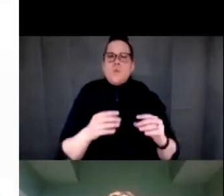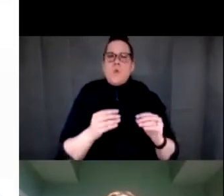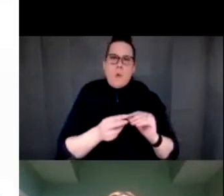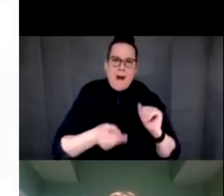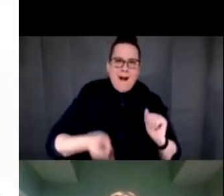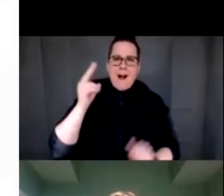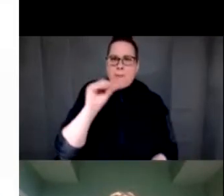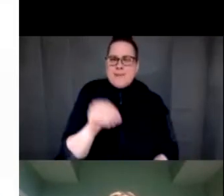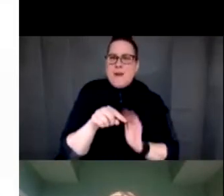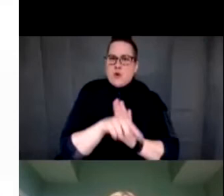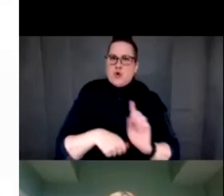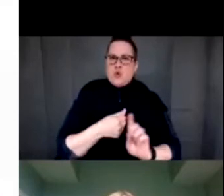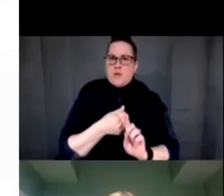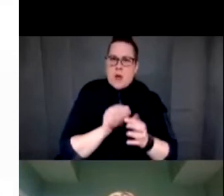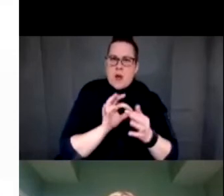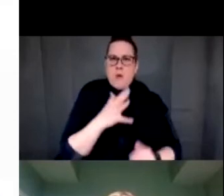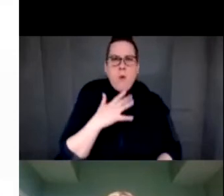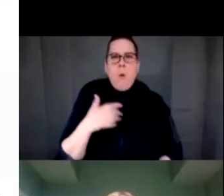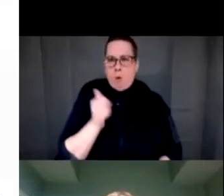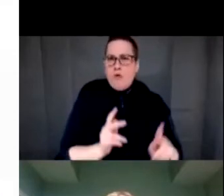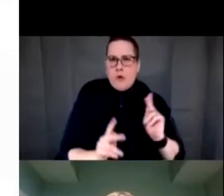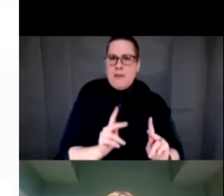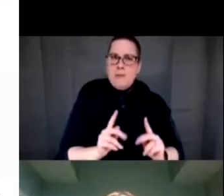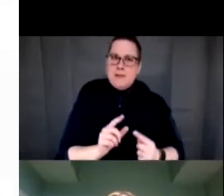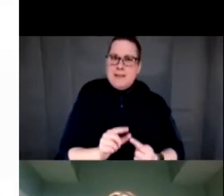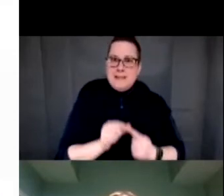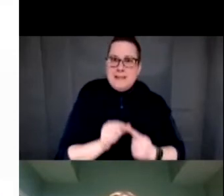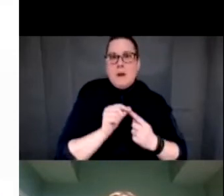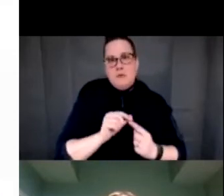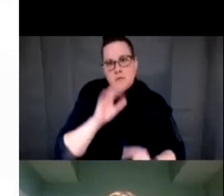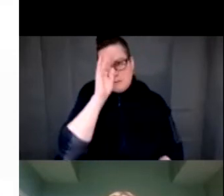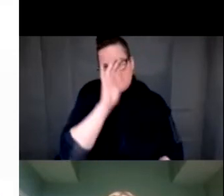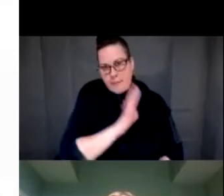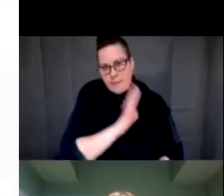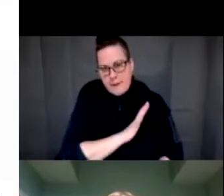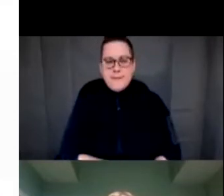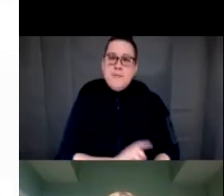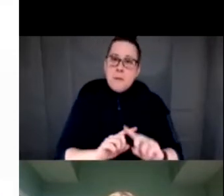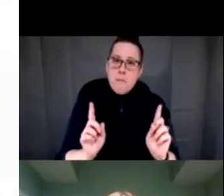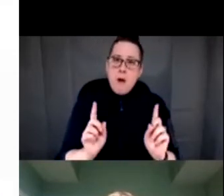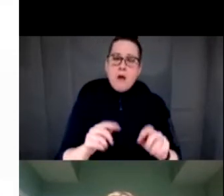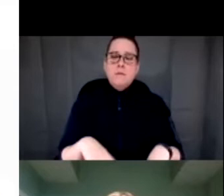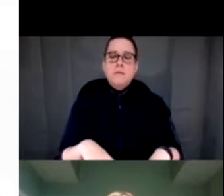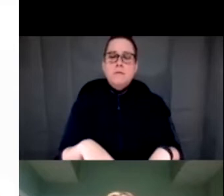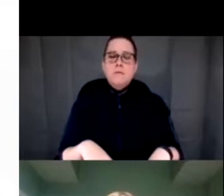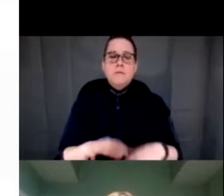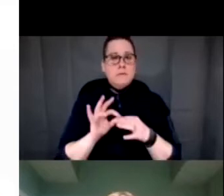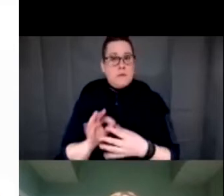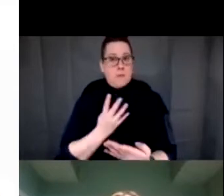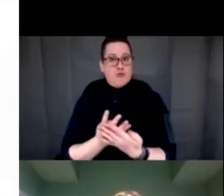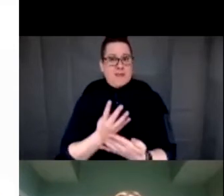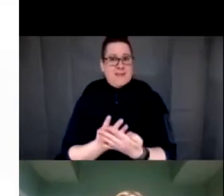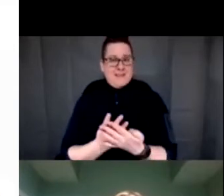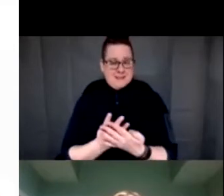of suicide in older individuals, particularly men. However, in terms of prison, we